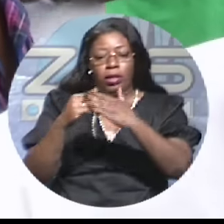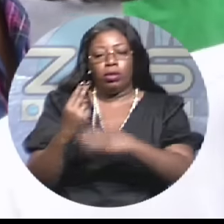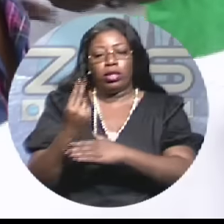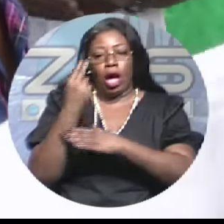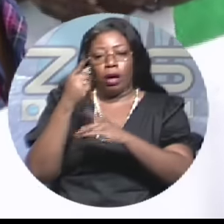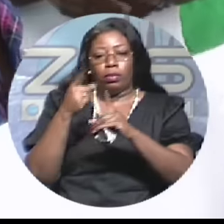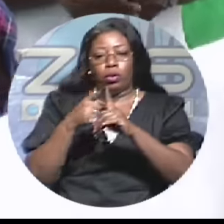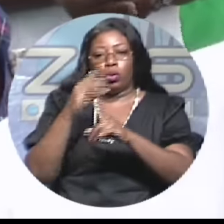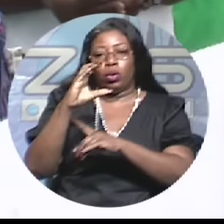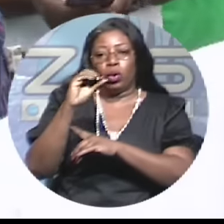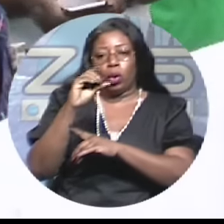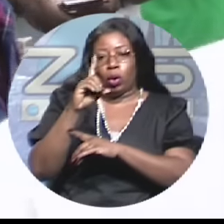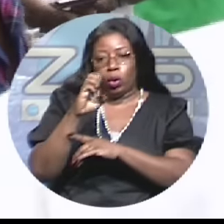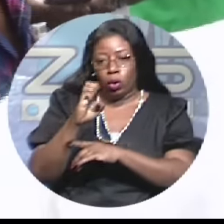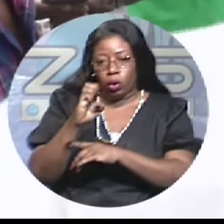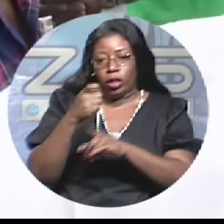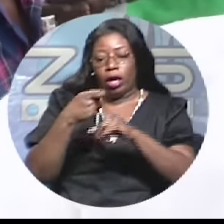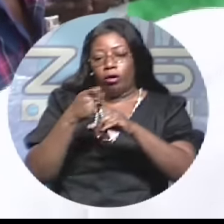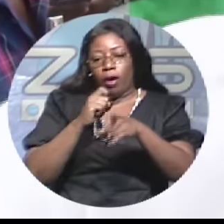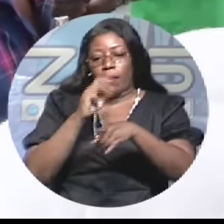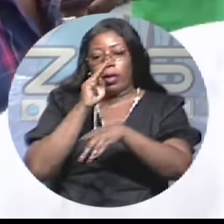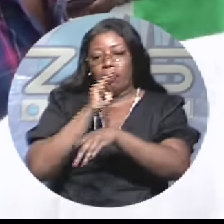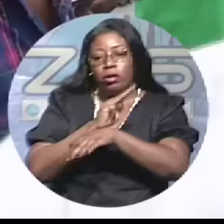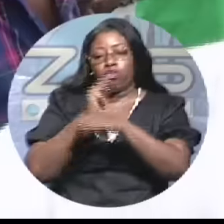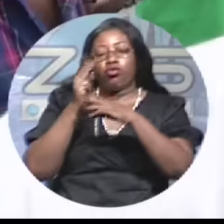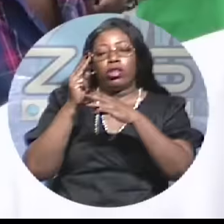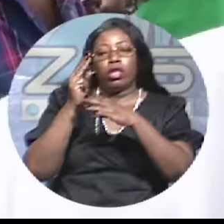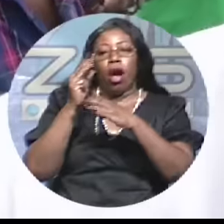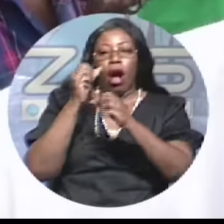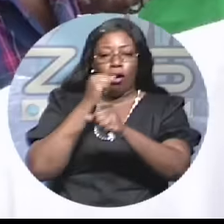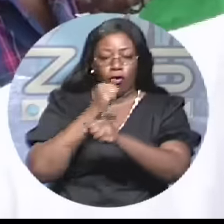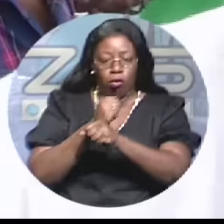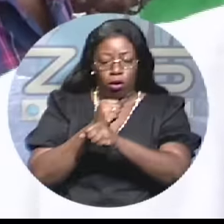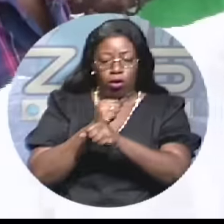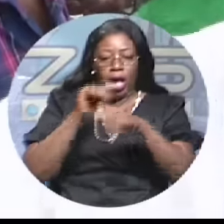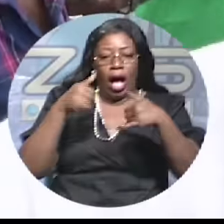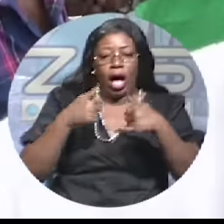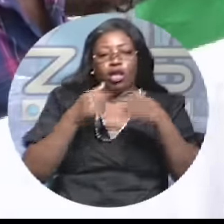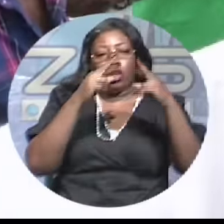through the Ministry of Works. How could you put a roof on something?